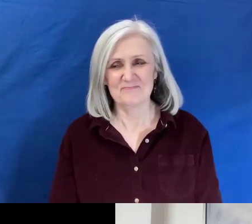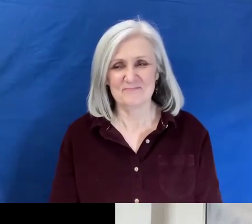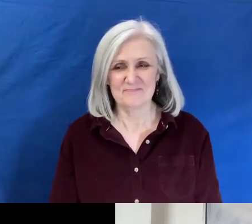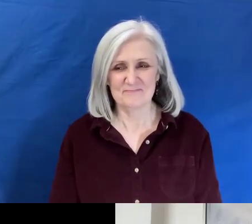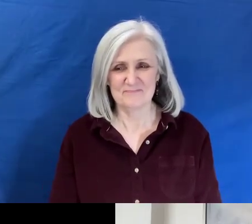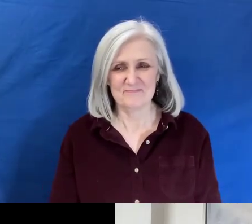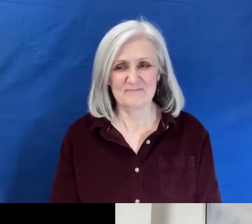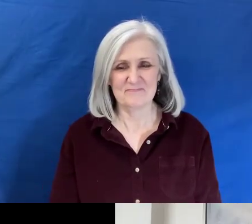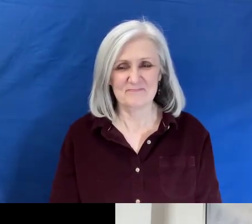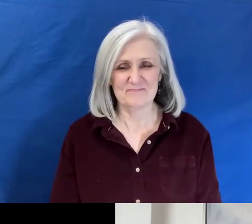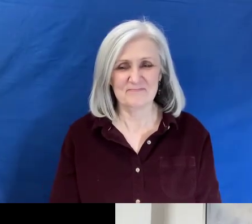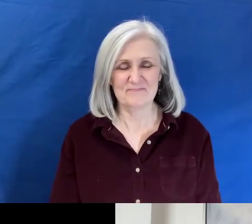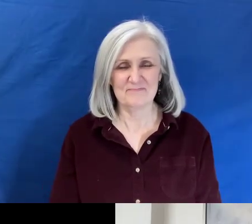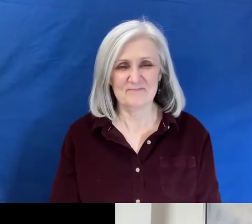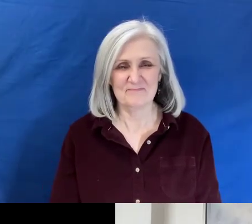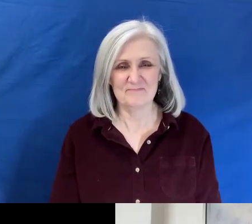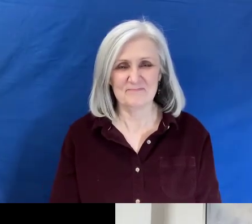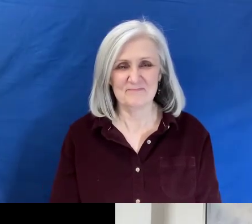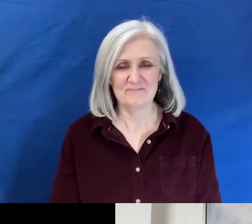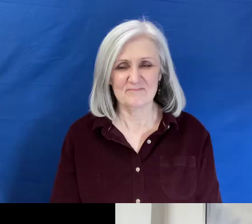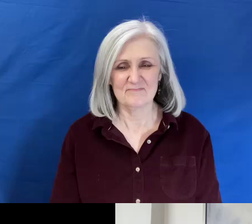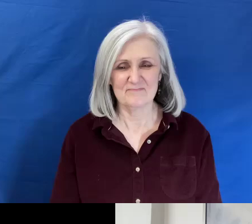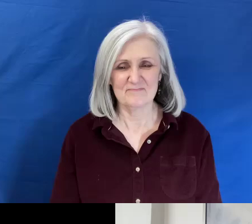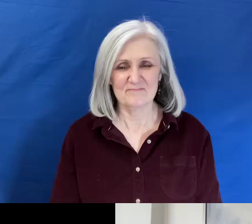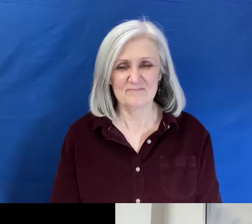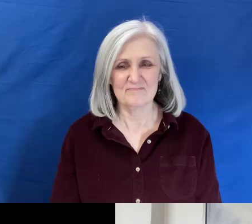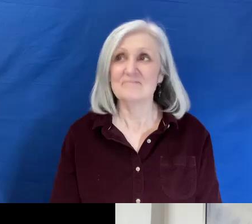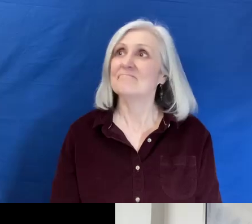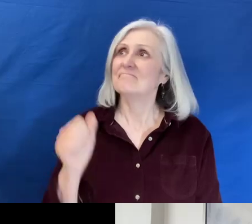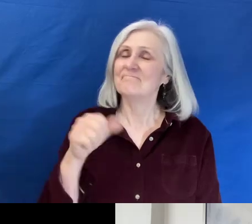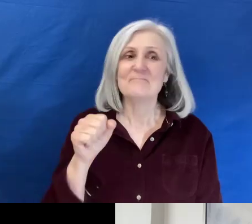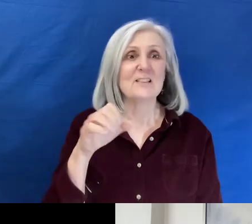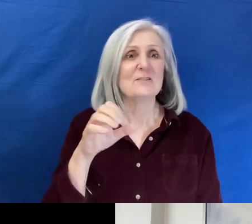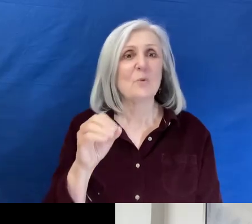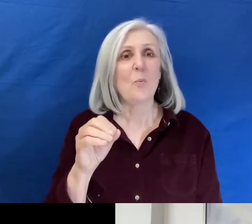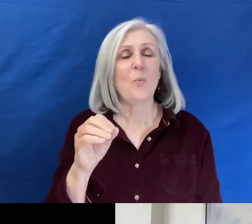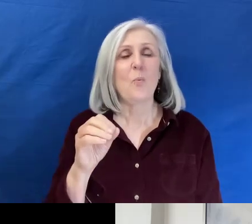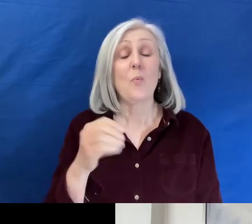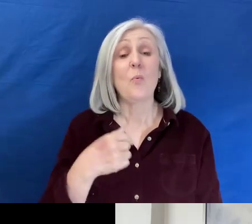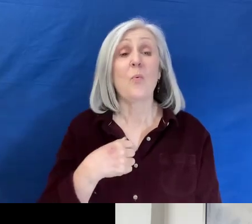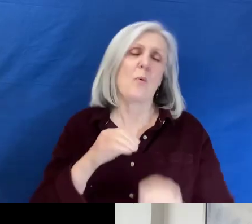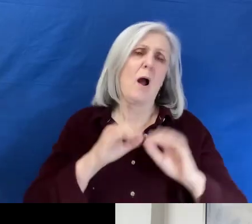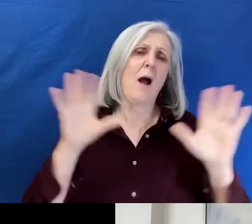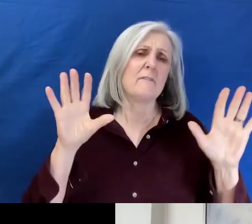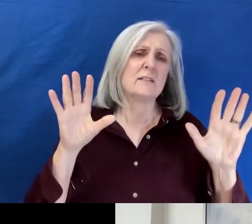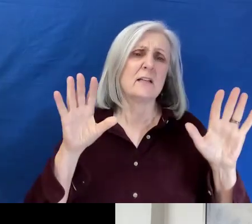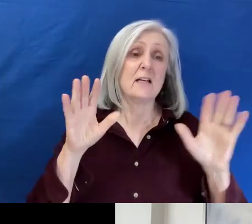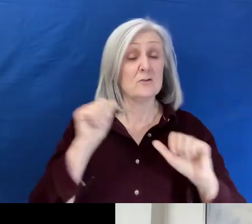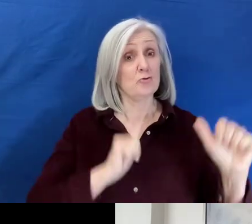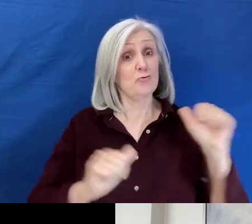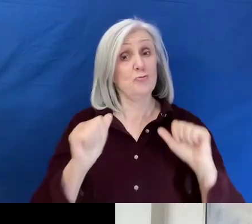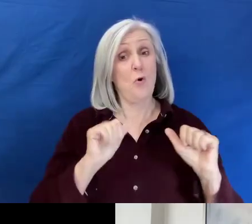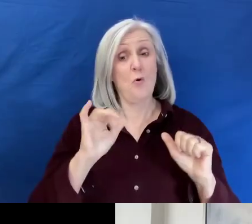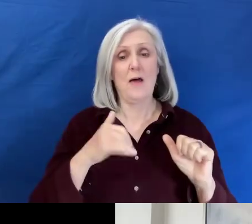you land that role of one hope Mhm. card? Yeah, so I obviously, it's a show that had